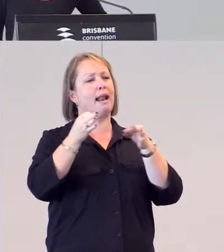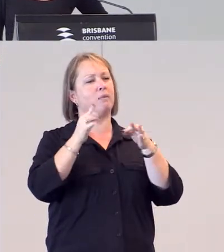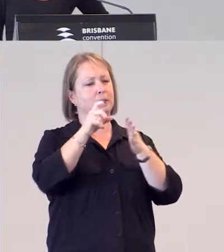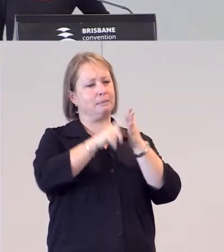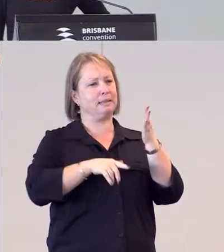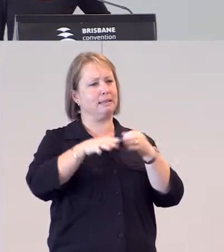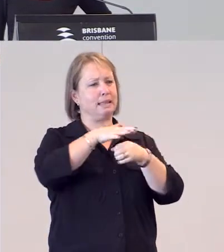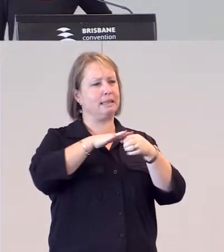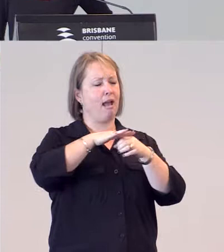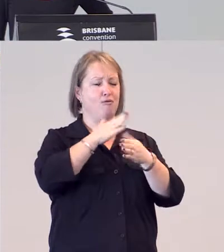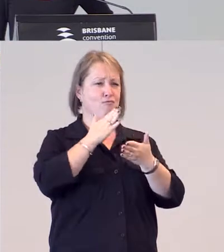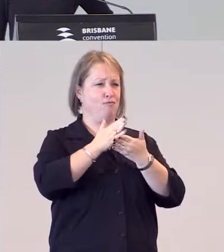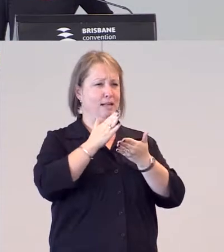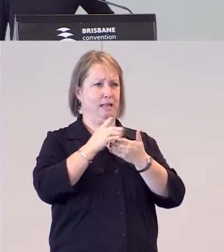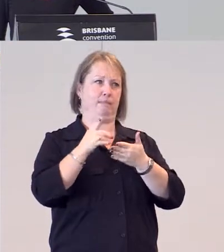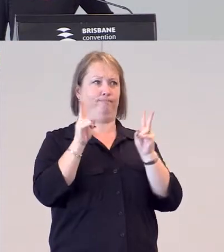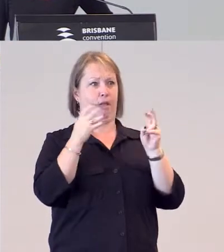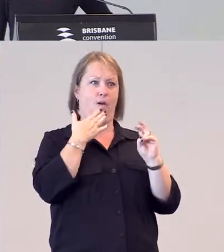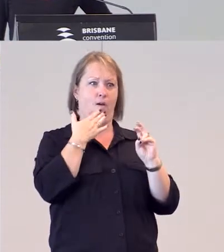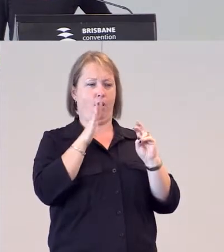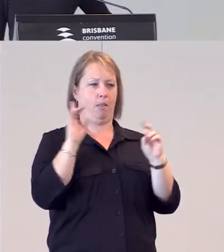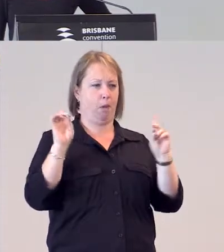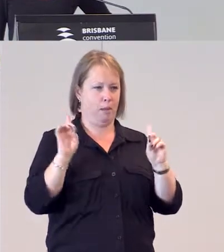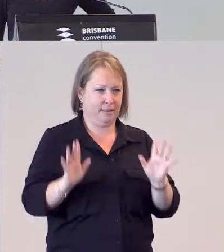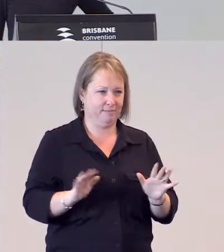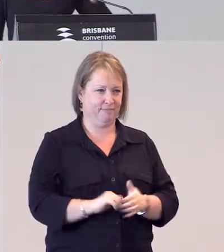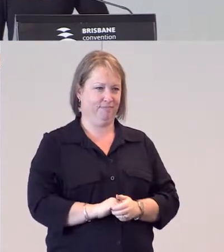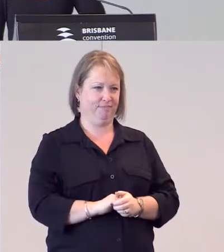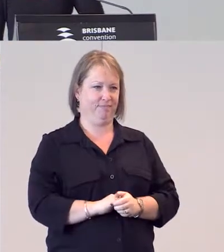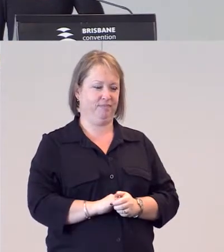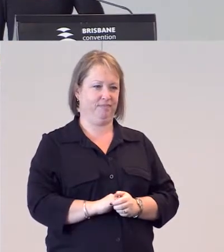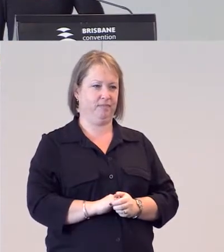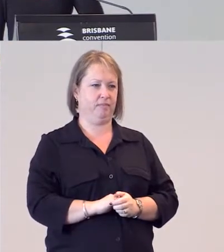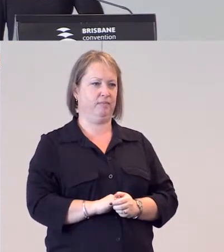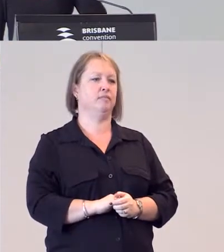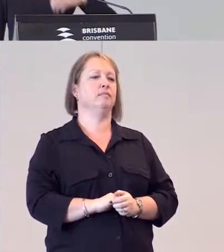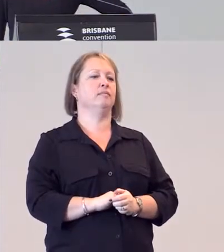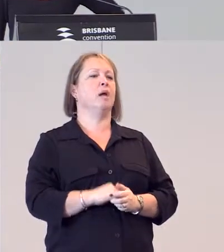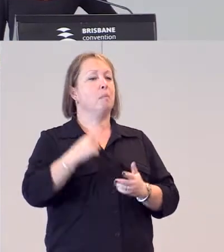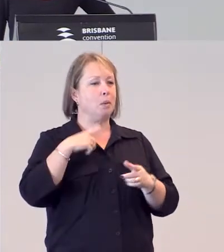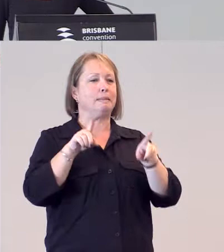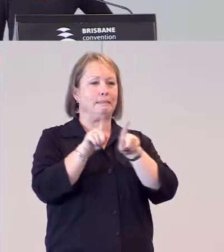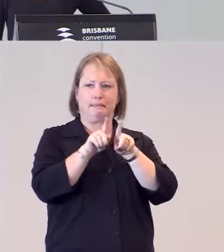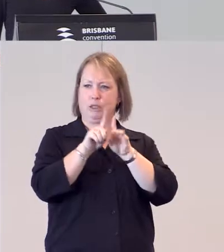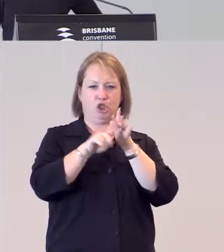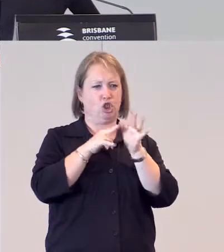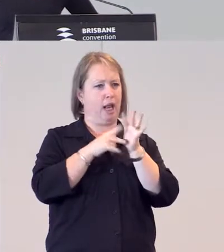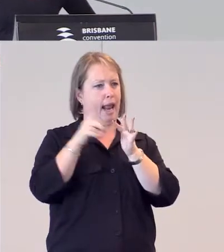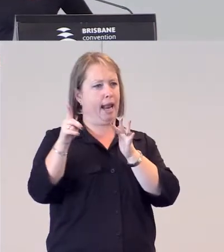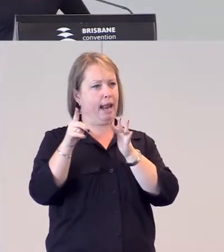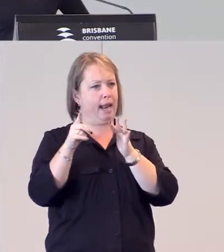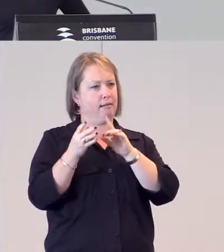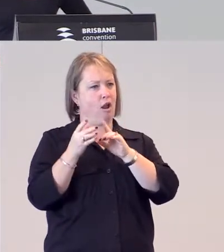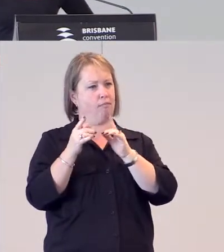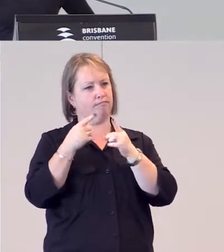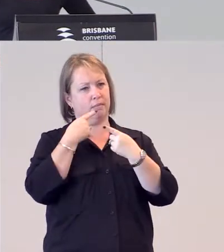something that's, it's real hot right now because of all the reasons that Jane has identified.